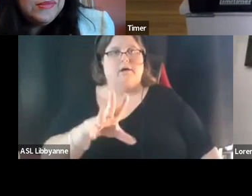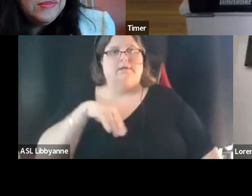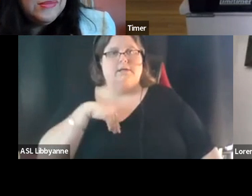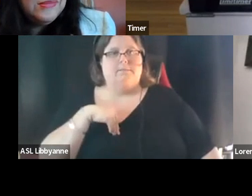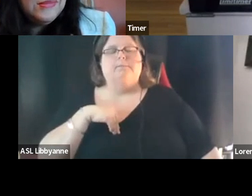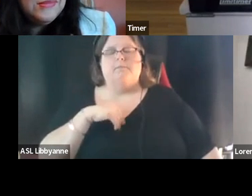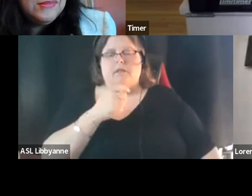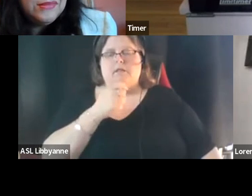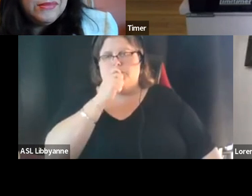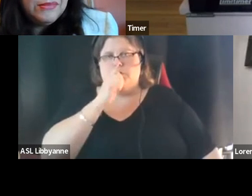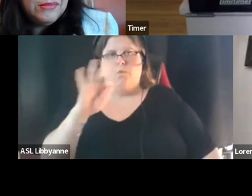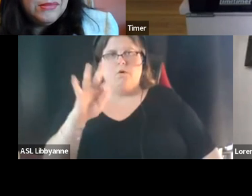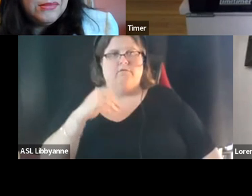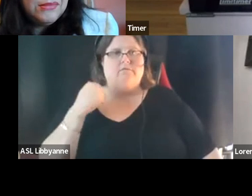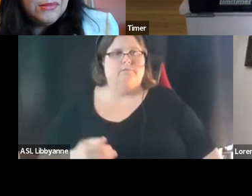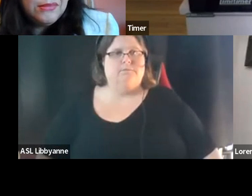ready.